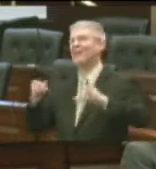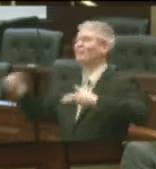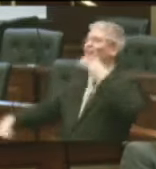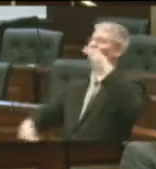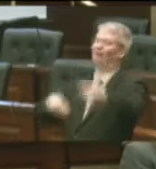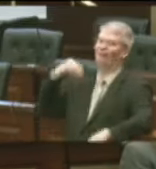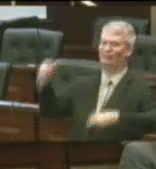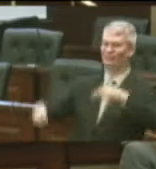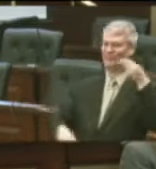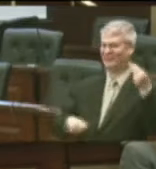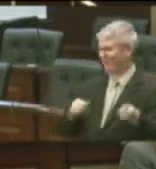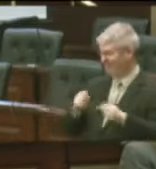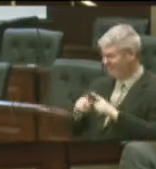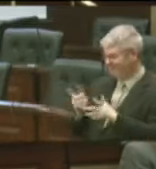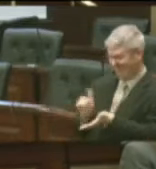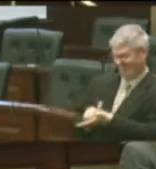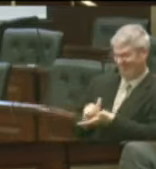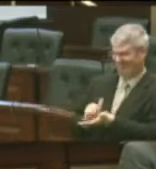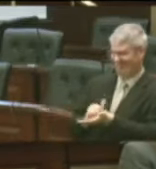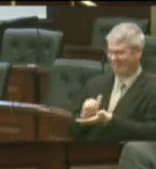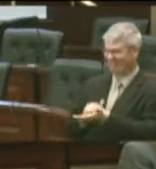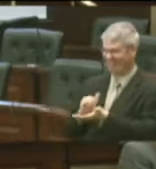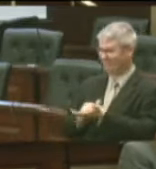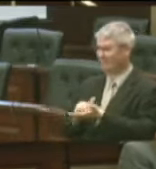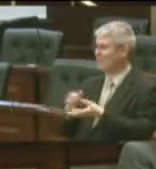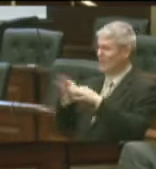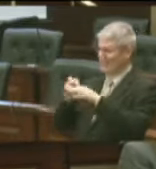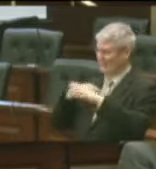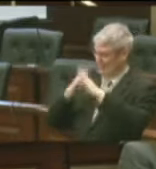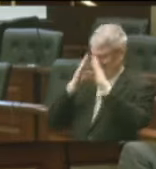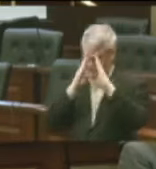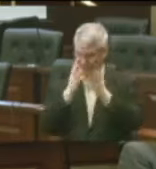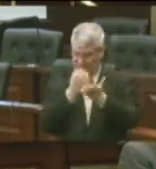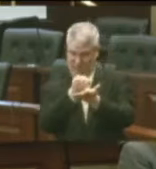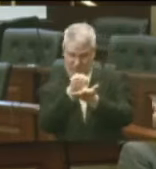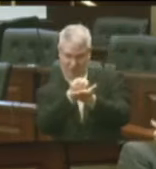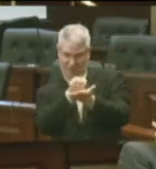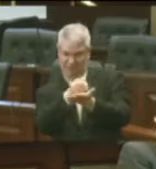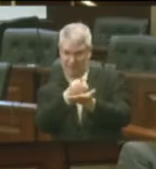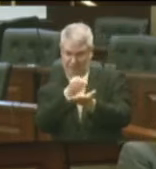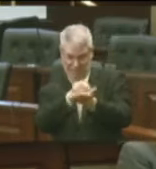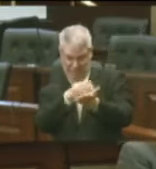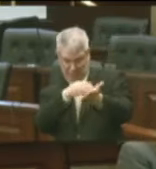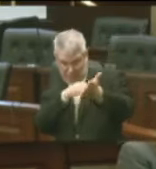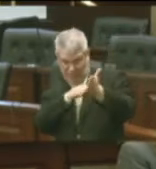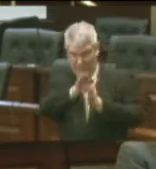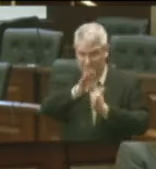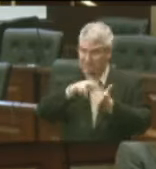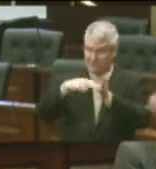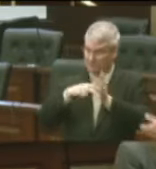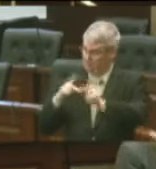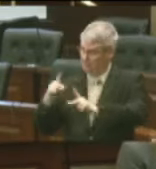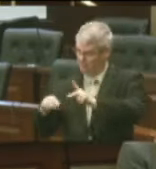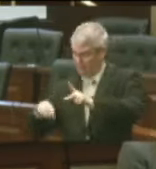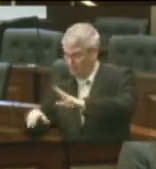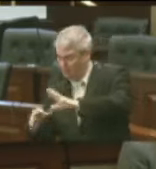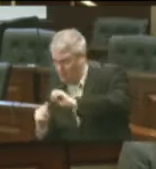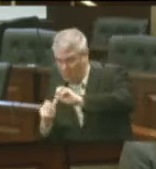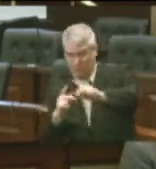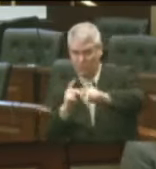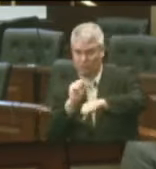people back to work, get kids back in schools. If I can do those, maintain healthcare capacity, get